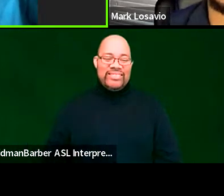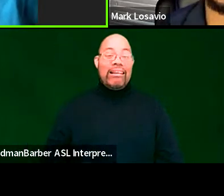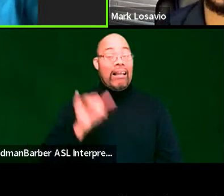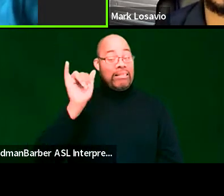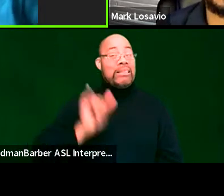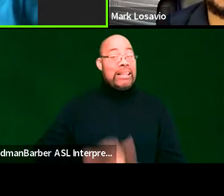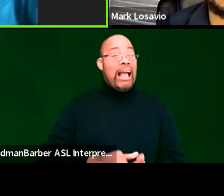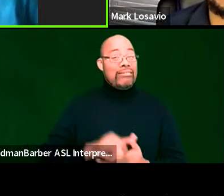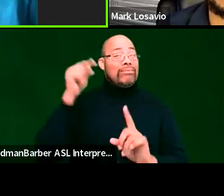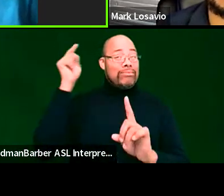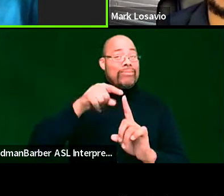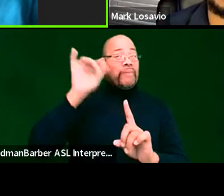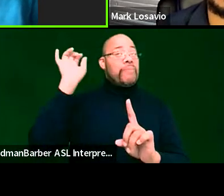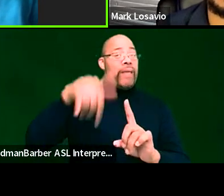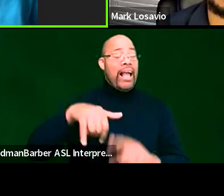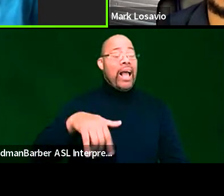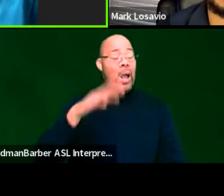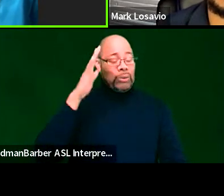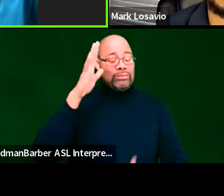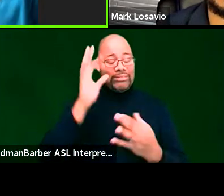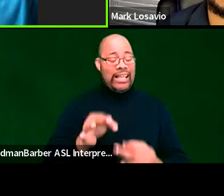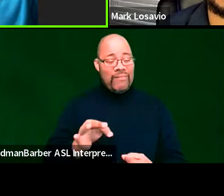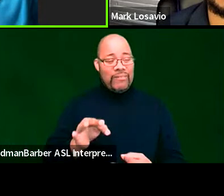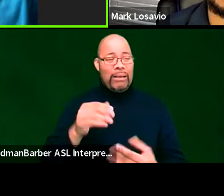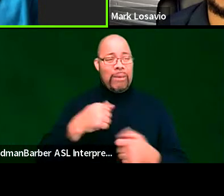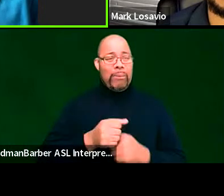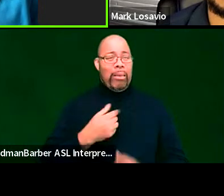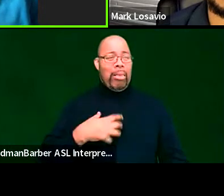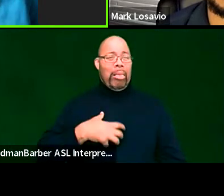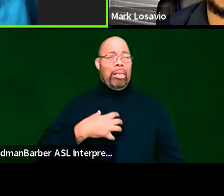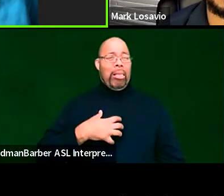it. That would definitely deter me.